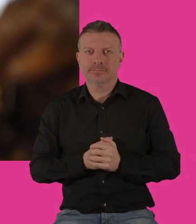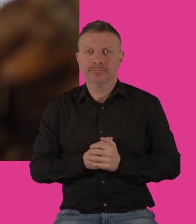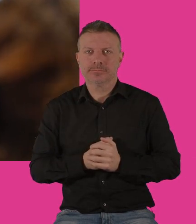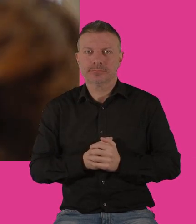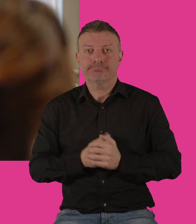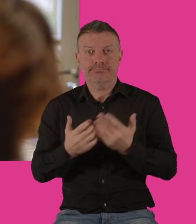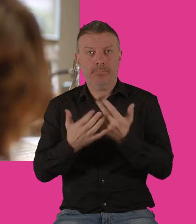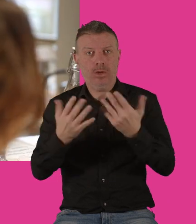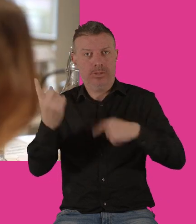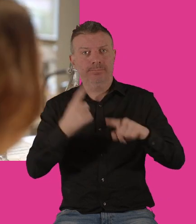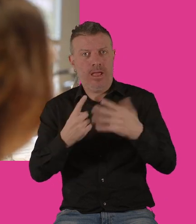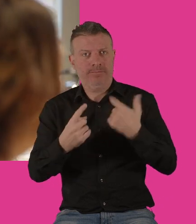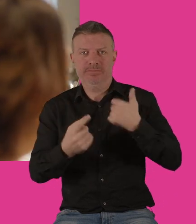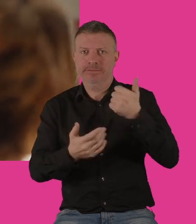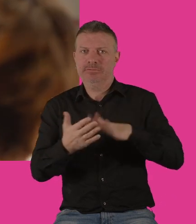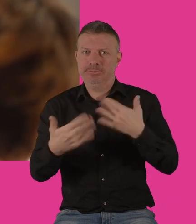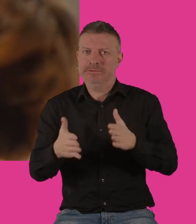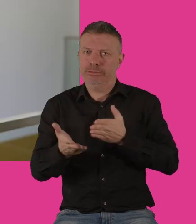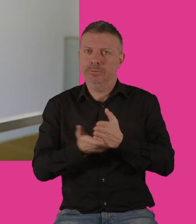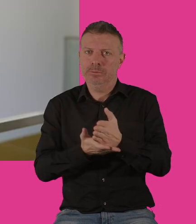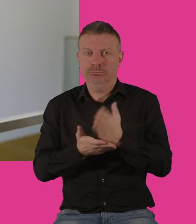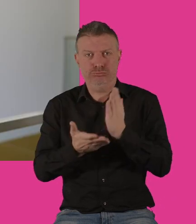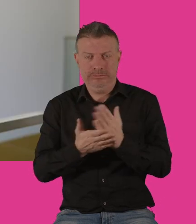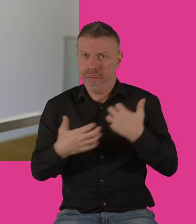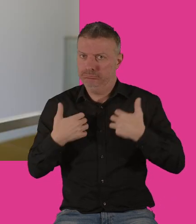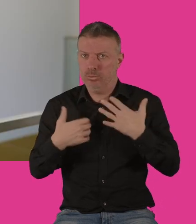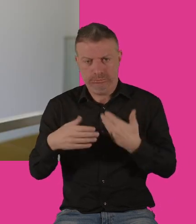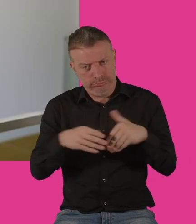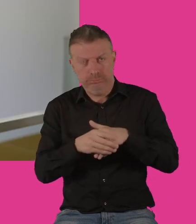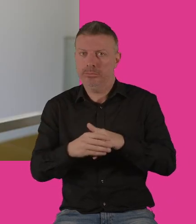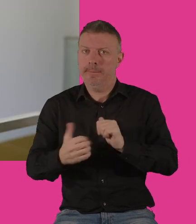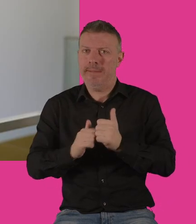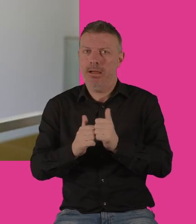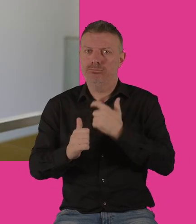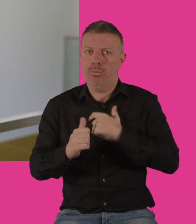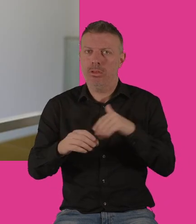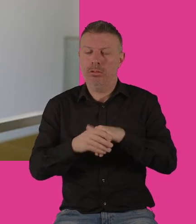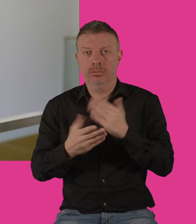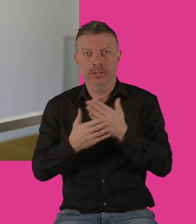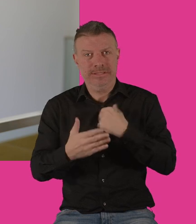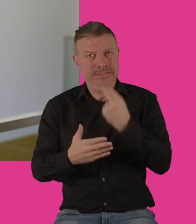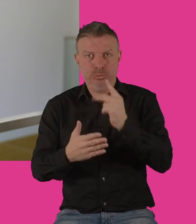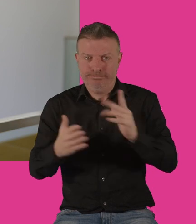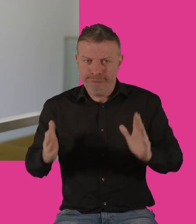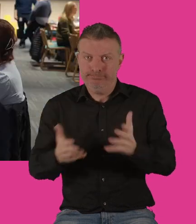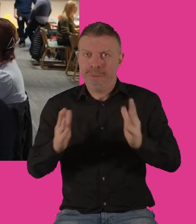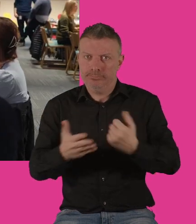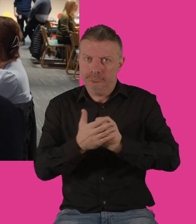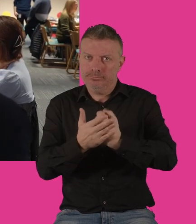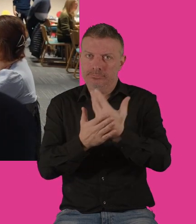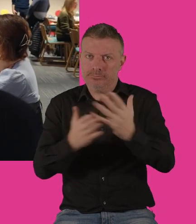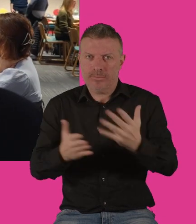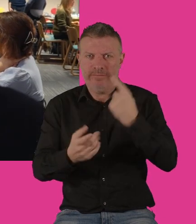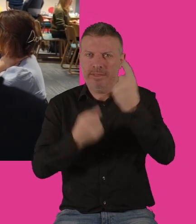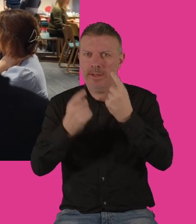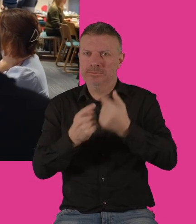There are a lot of people with lived experience who really desire to be in peer roles, so we need to go and nurture that and think